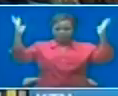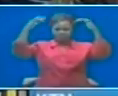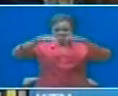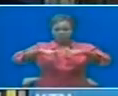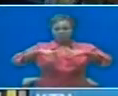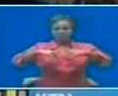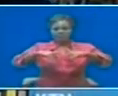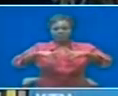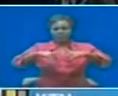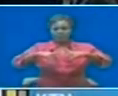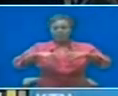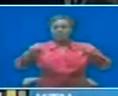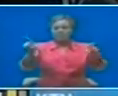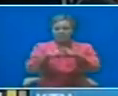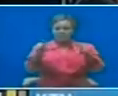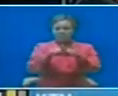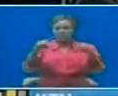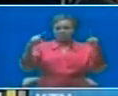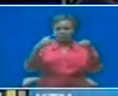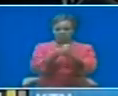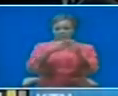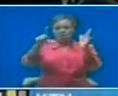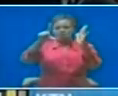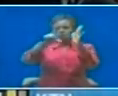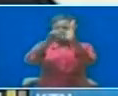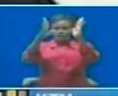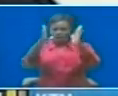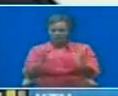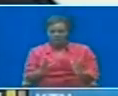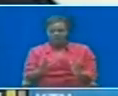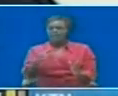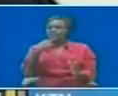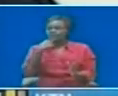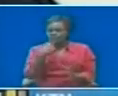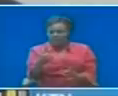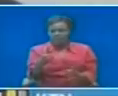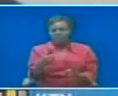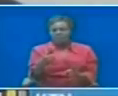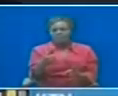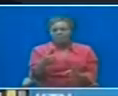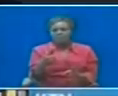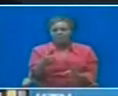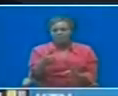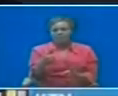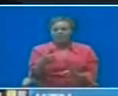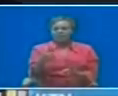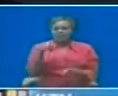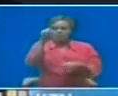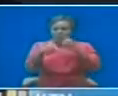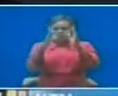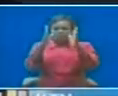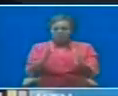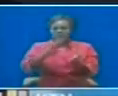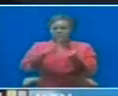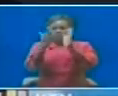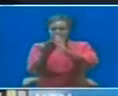conference. In sharp contrast, the victim's legal representative responded severely on the matter. The fact that the accused has not